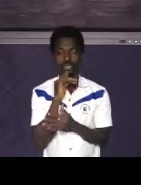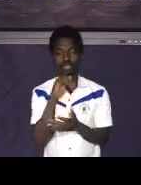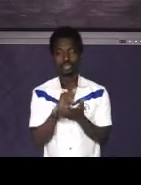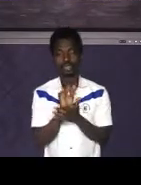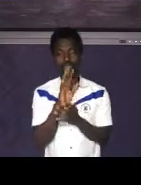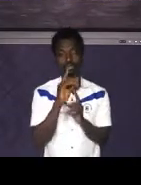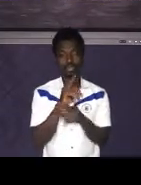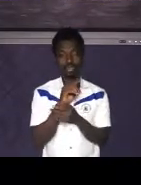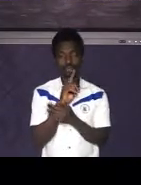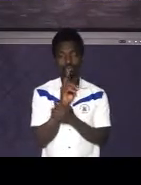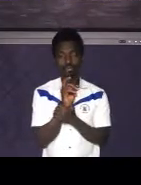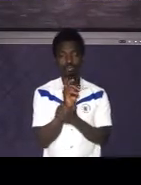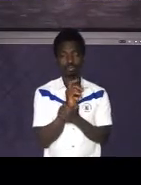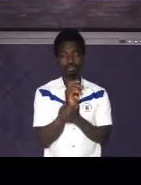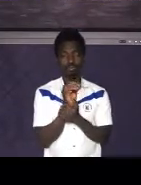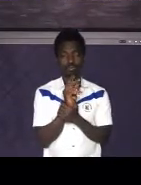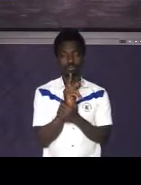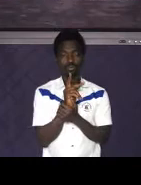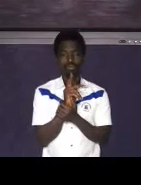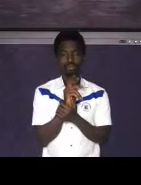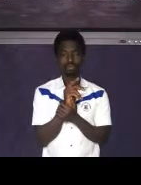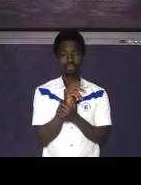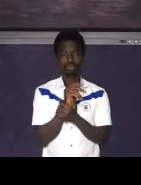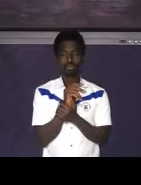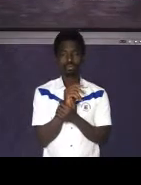Is that your answer? Okay.